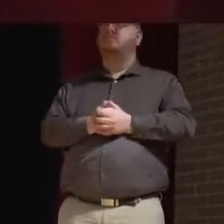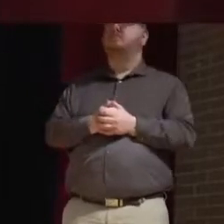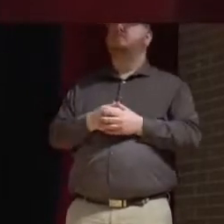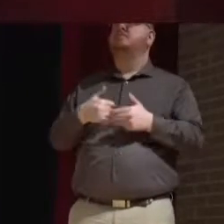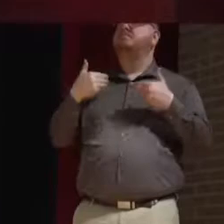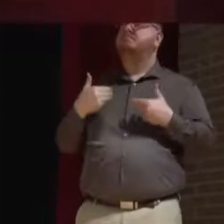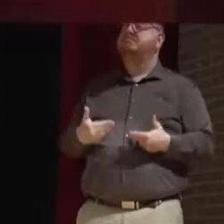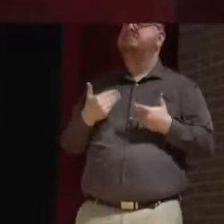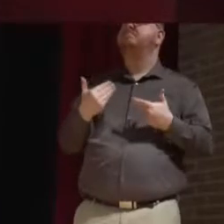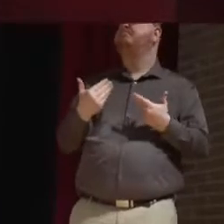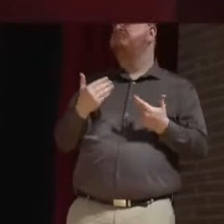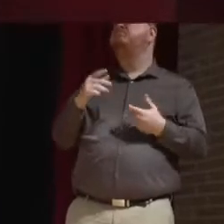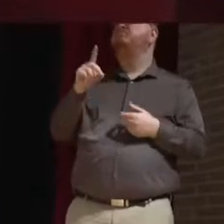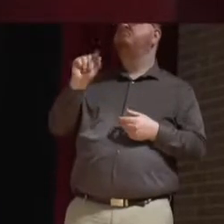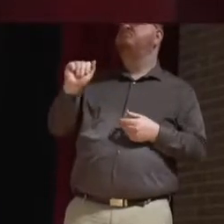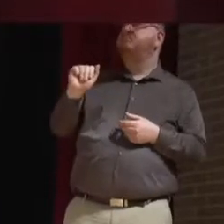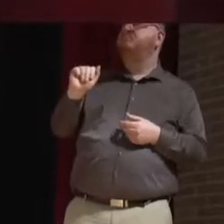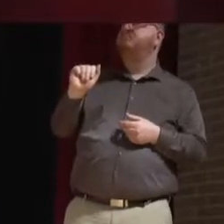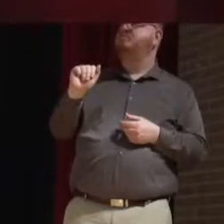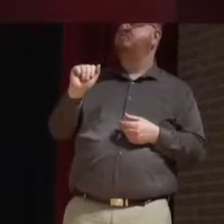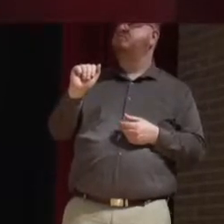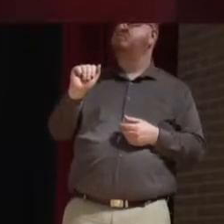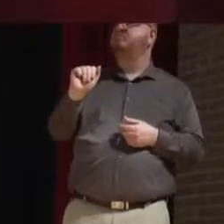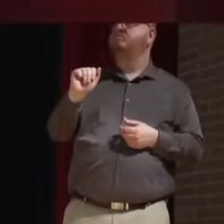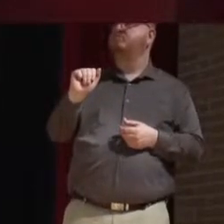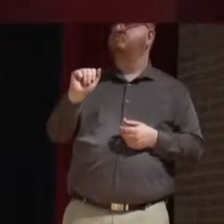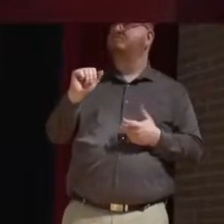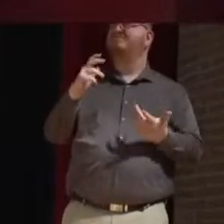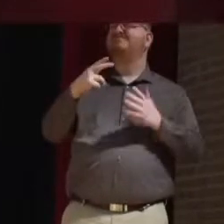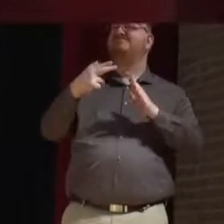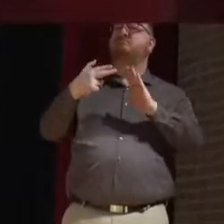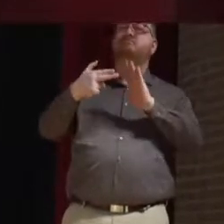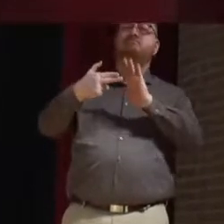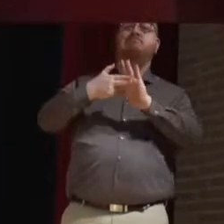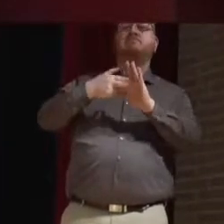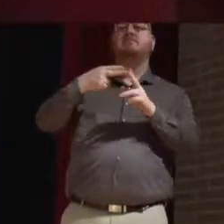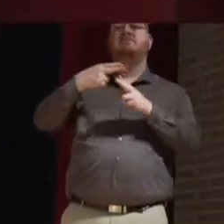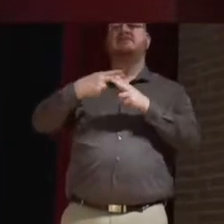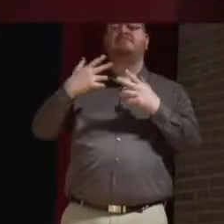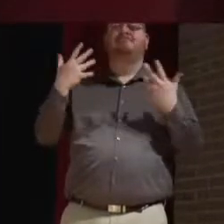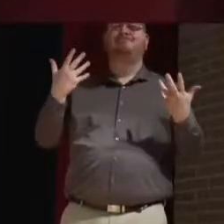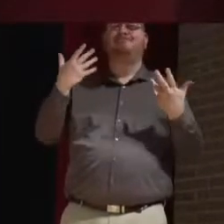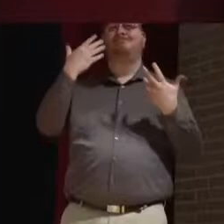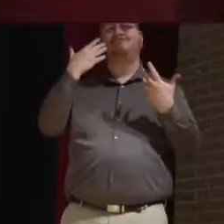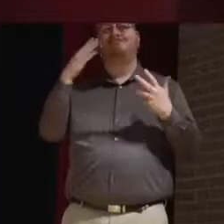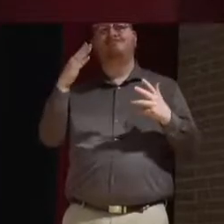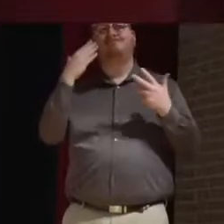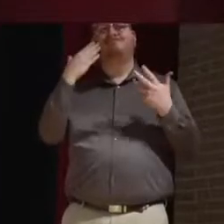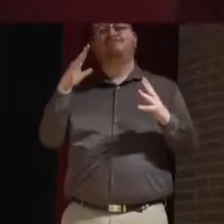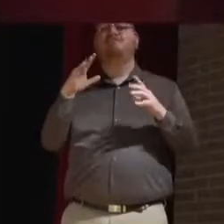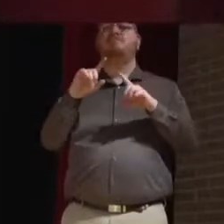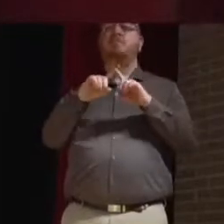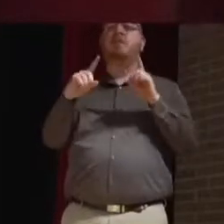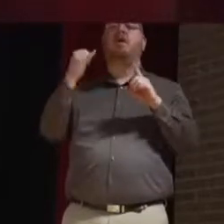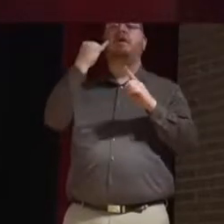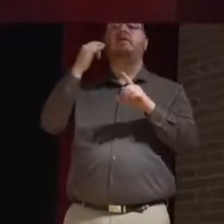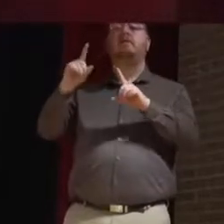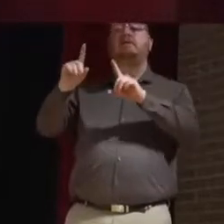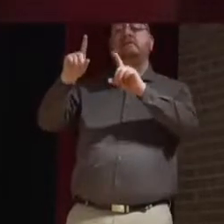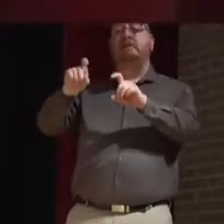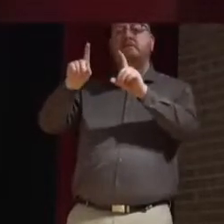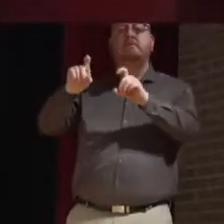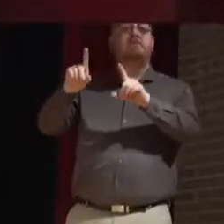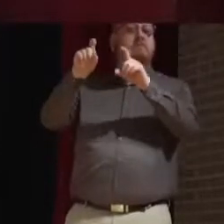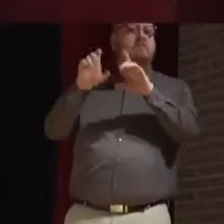is basically, I don't really know how to call it, but it's like if I have like a test or an exam or something like